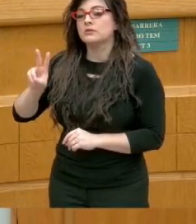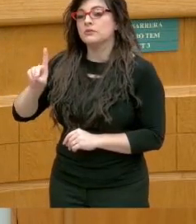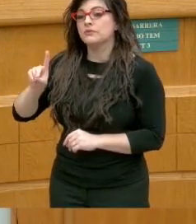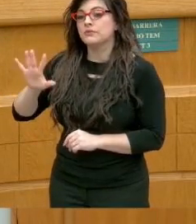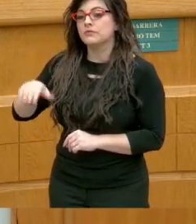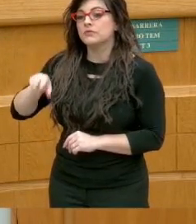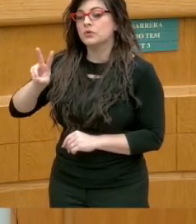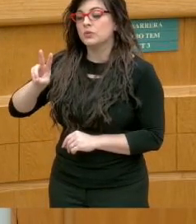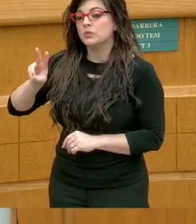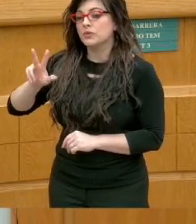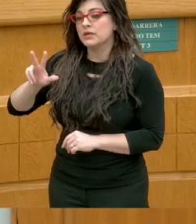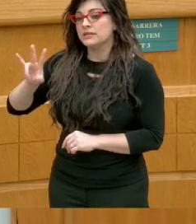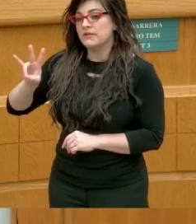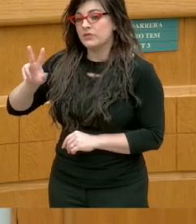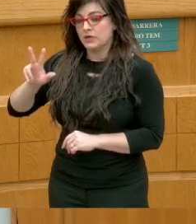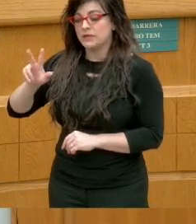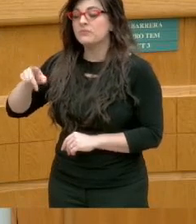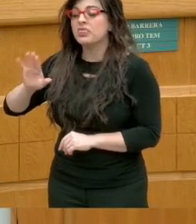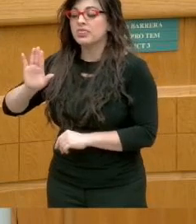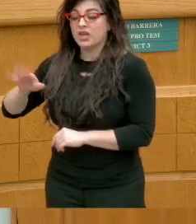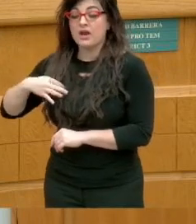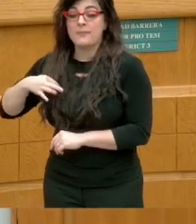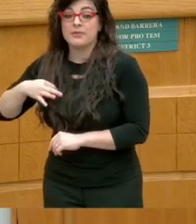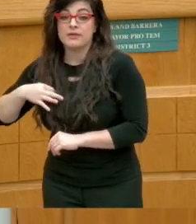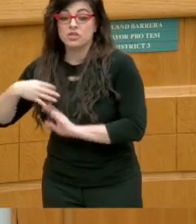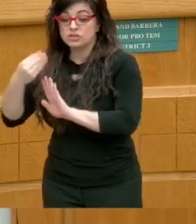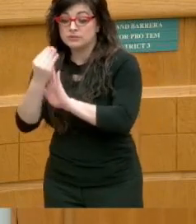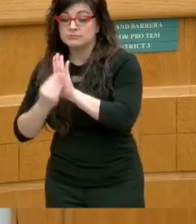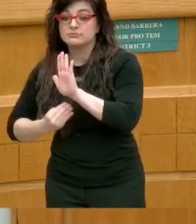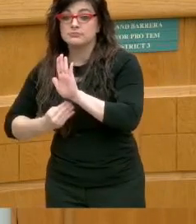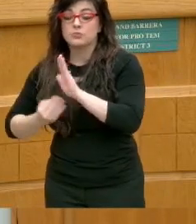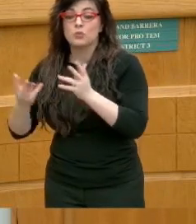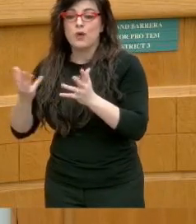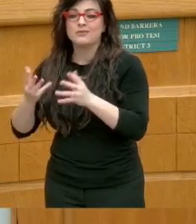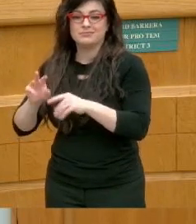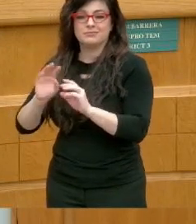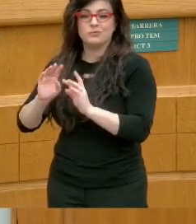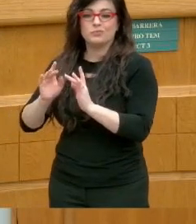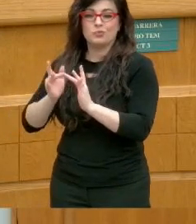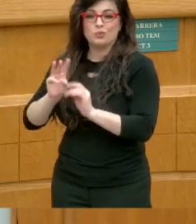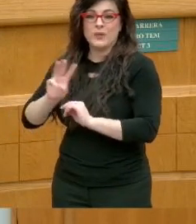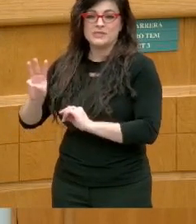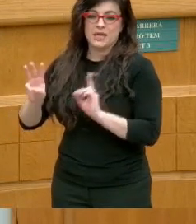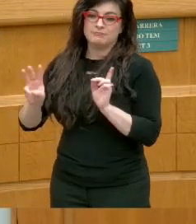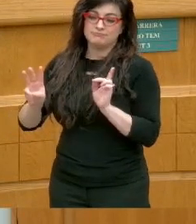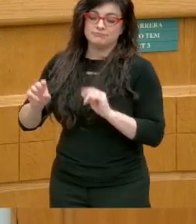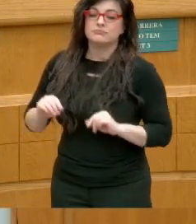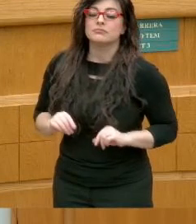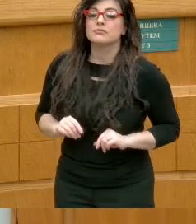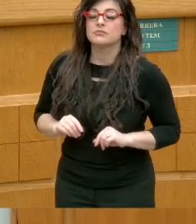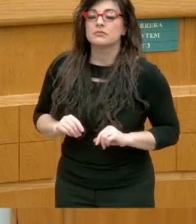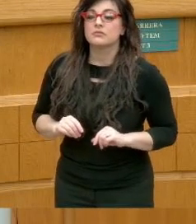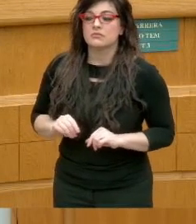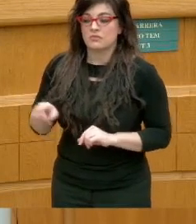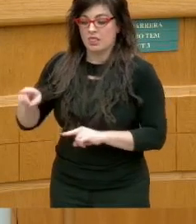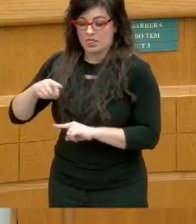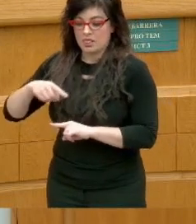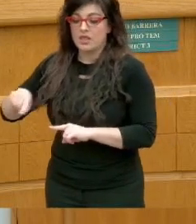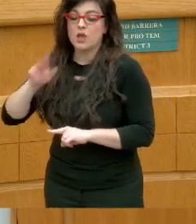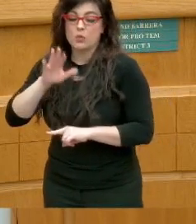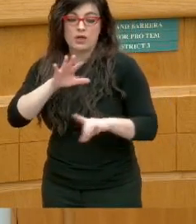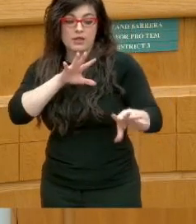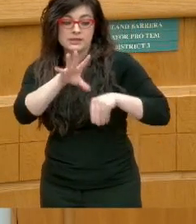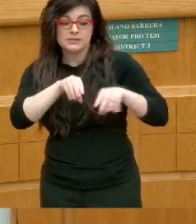888-215-2373. Their application for small businesses is liftfund.com. And they're processing loans to